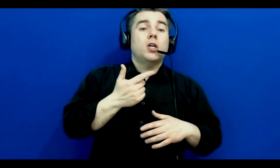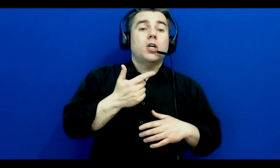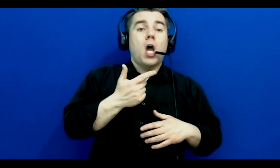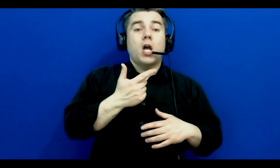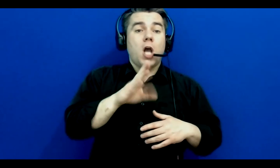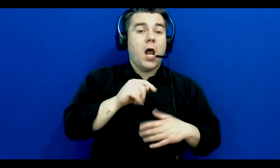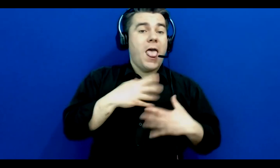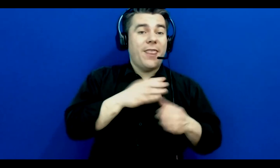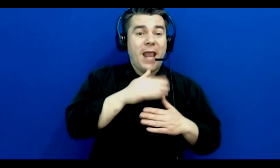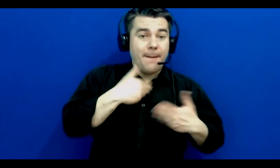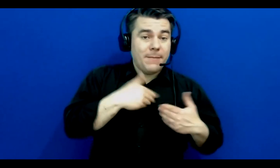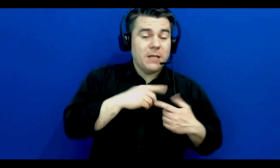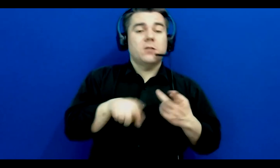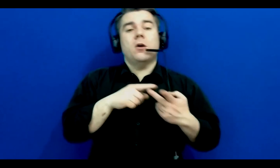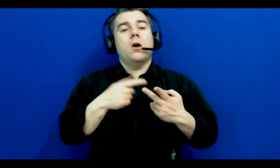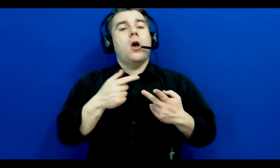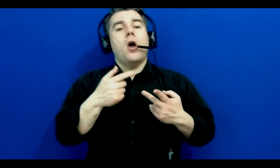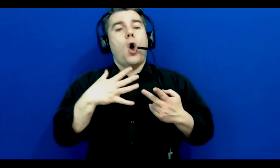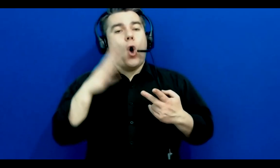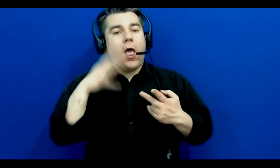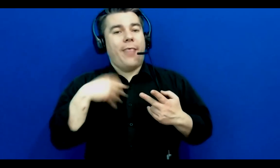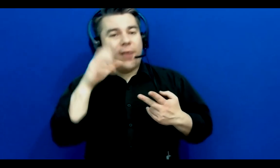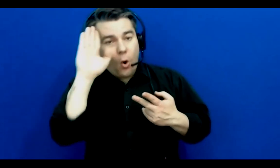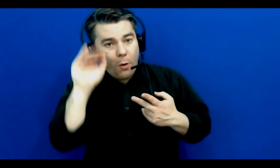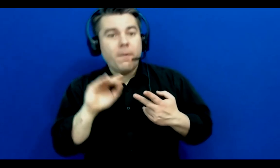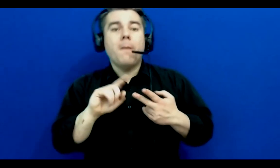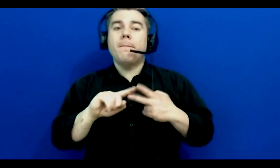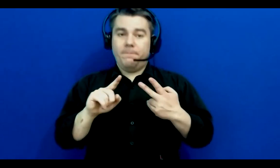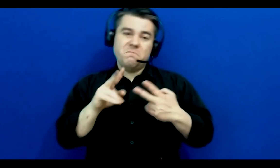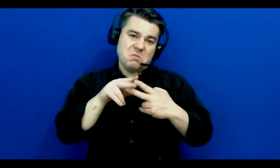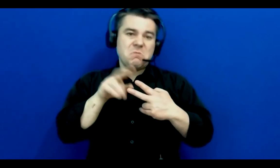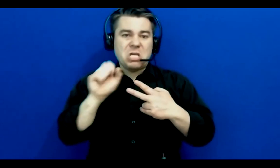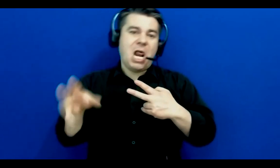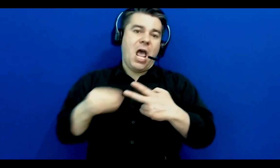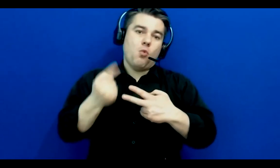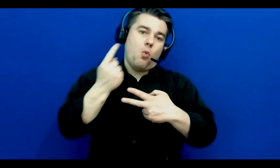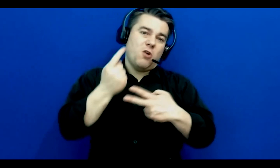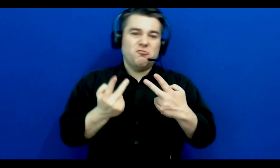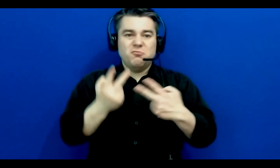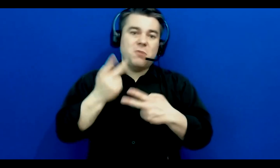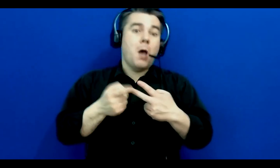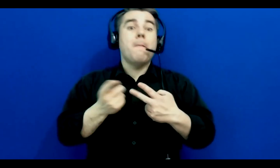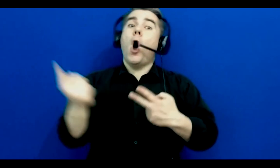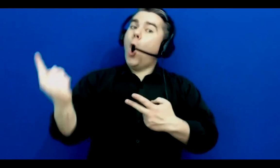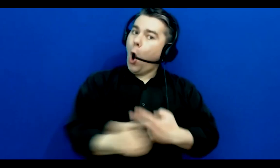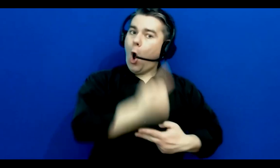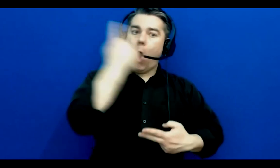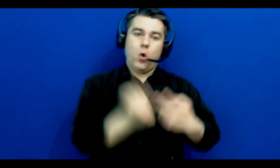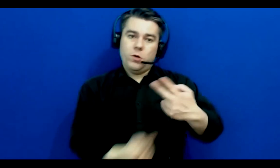Hope, but always into Renewed. So Right. that's what I would